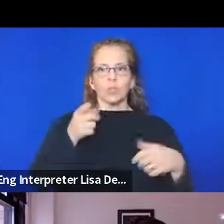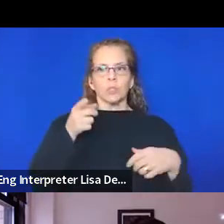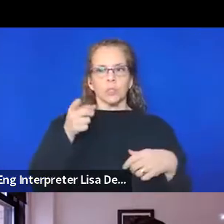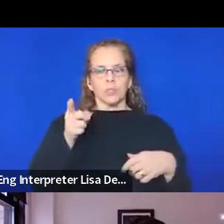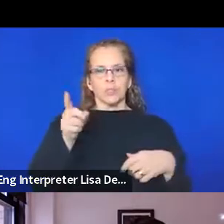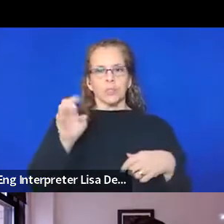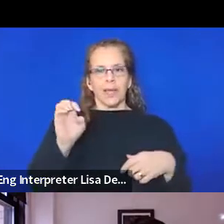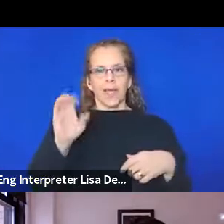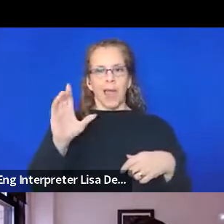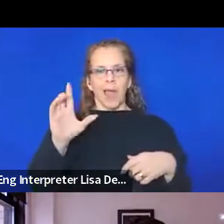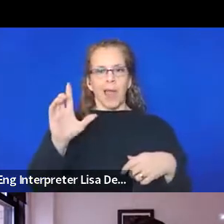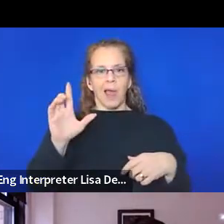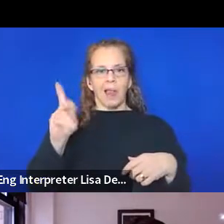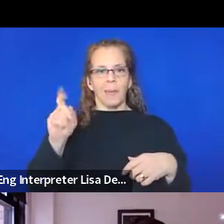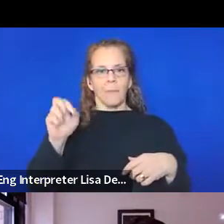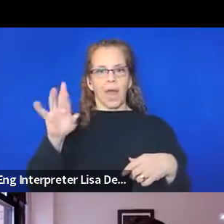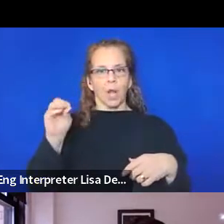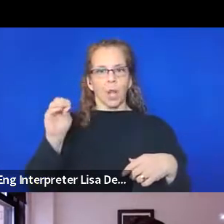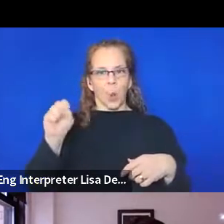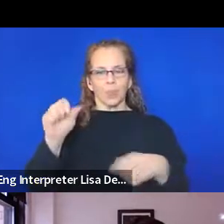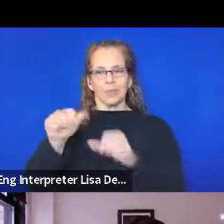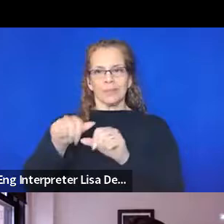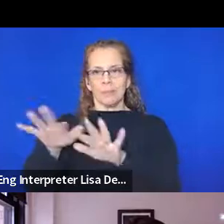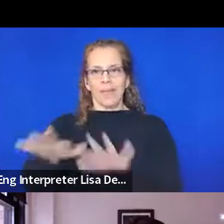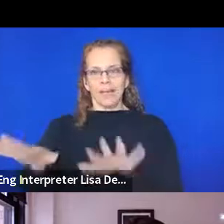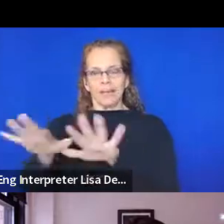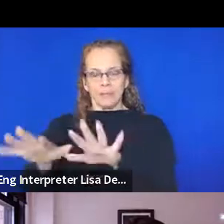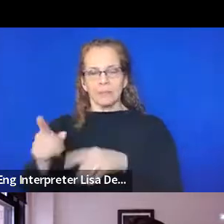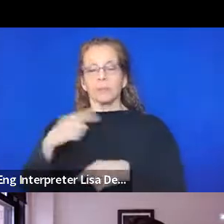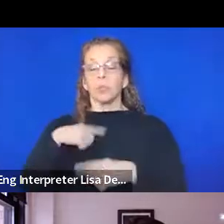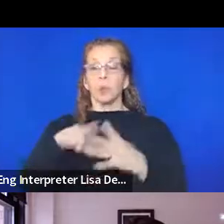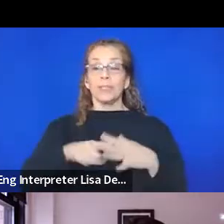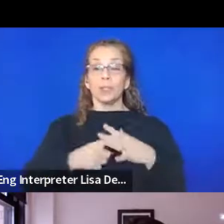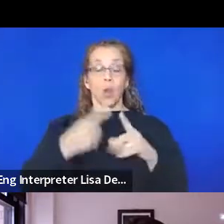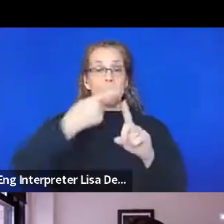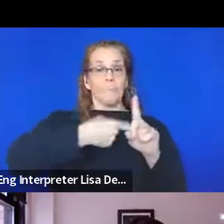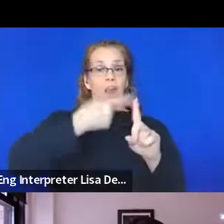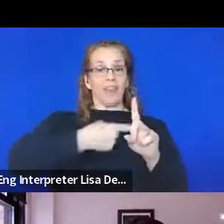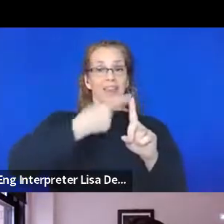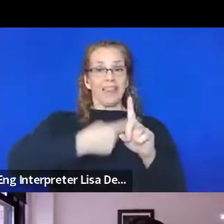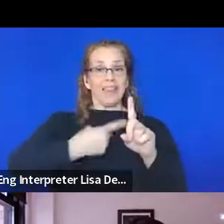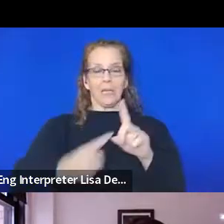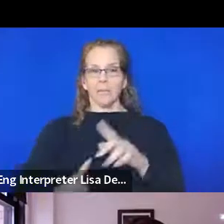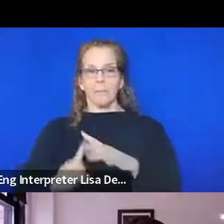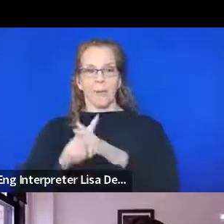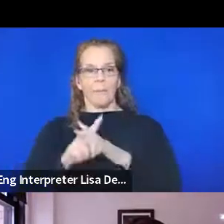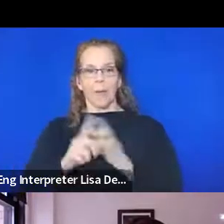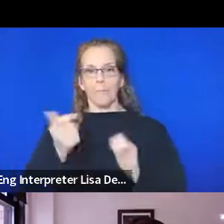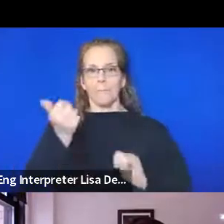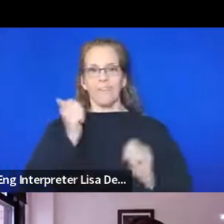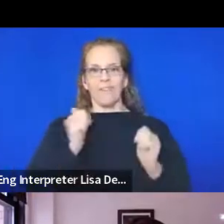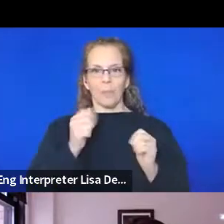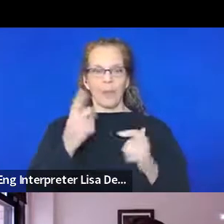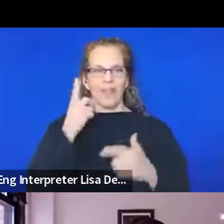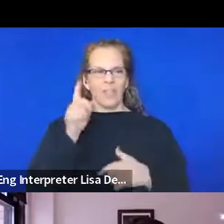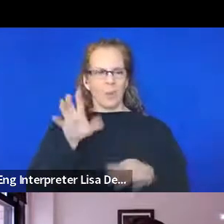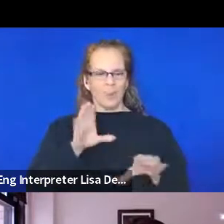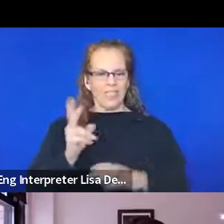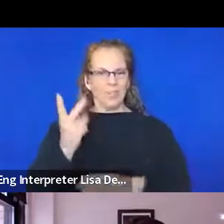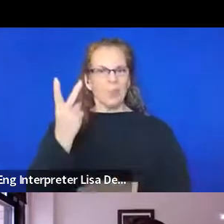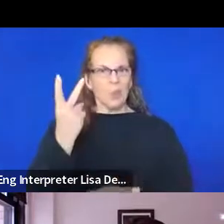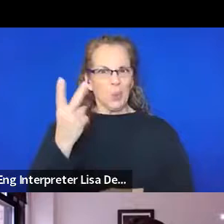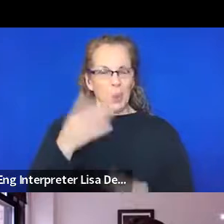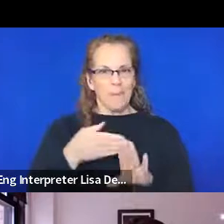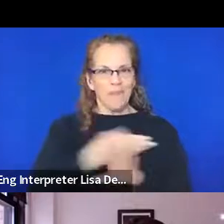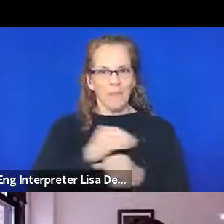Space more. So right before the pandemic started, we had just started a monthly pop-up performance series. I think we got 2 installments in before COVID